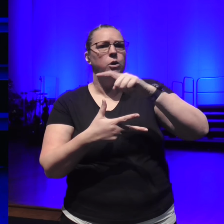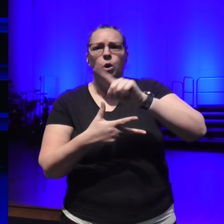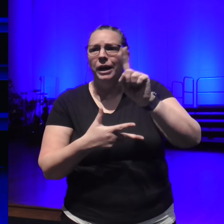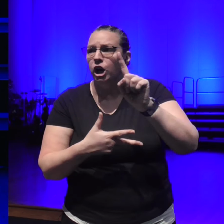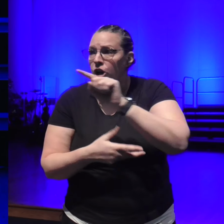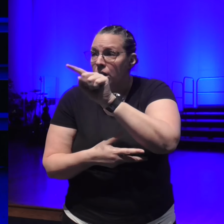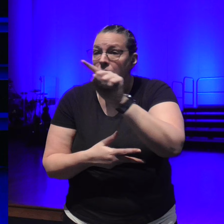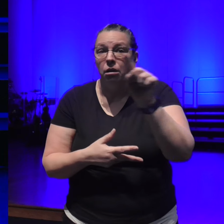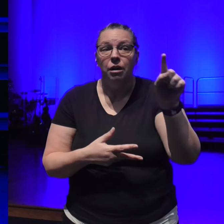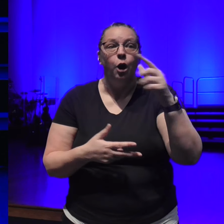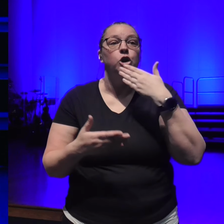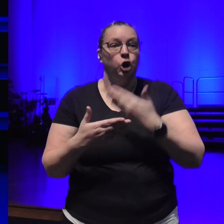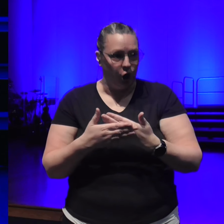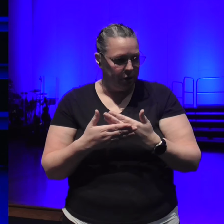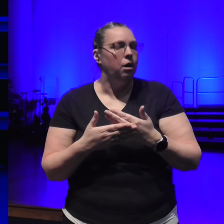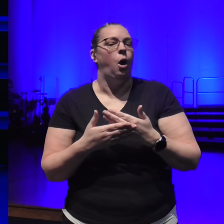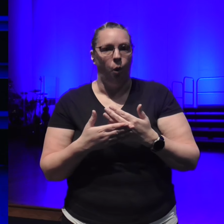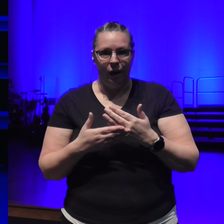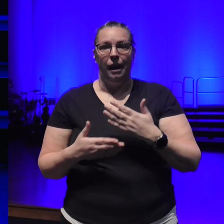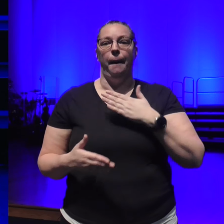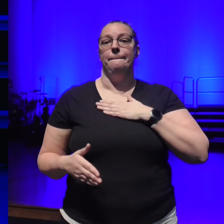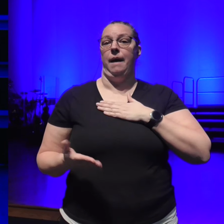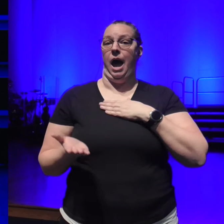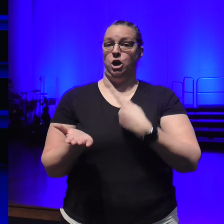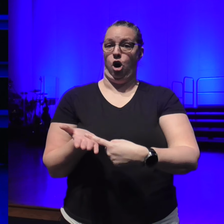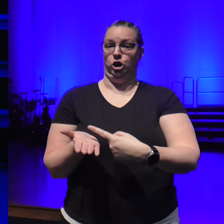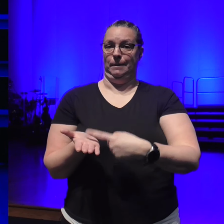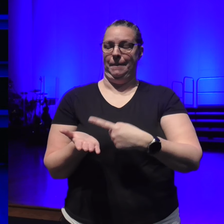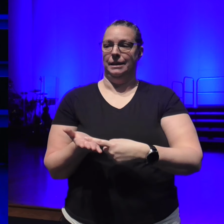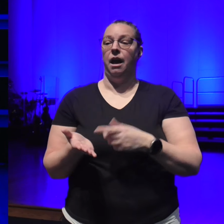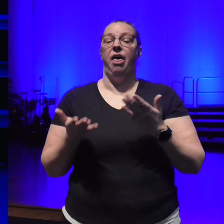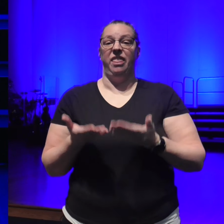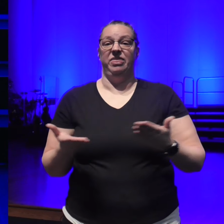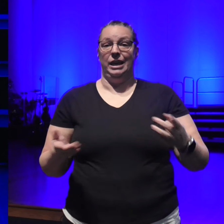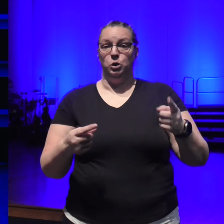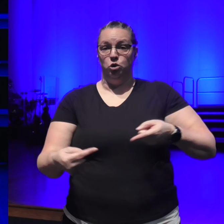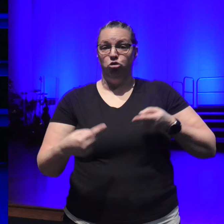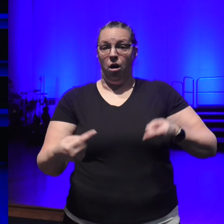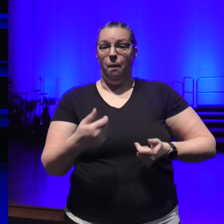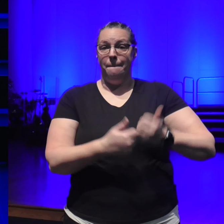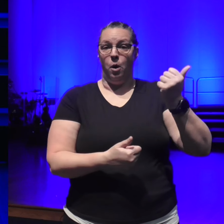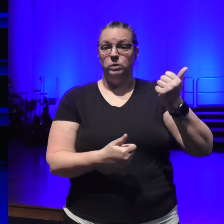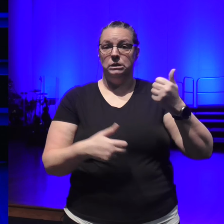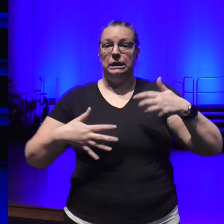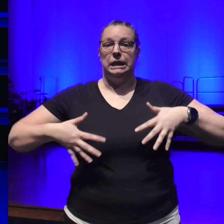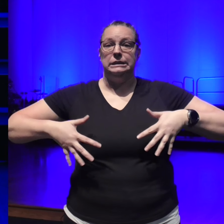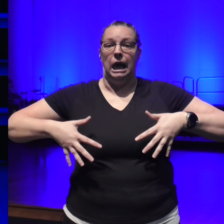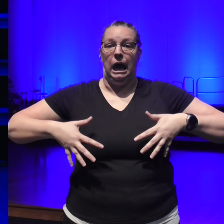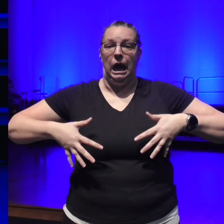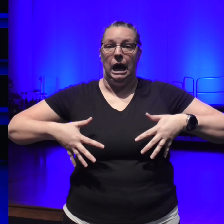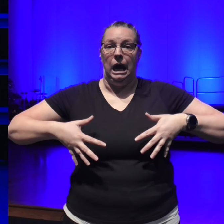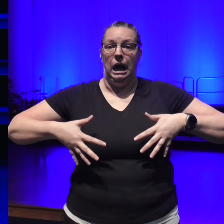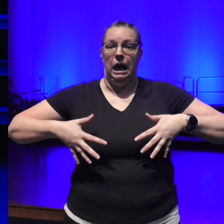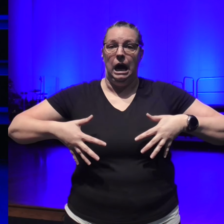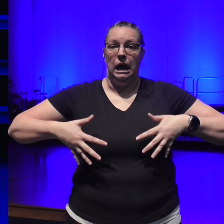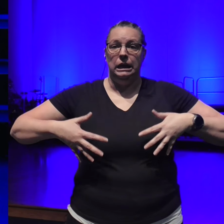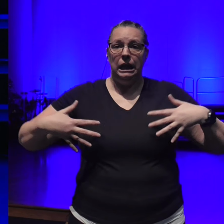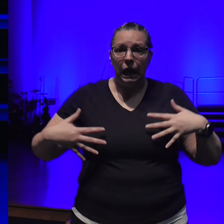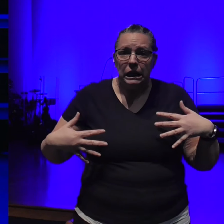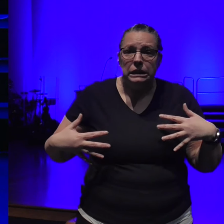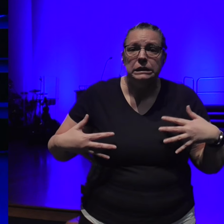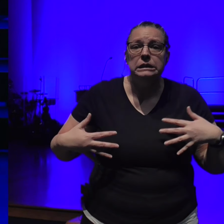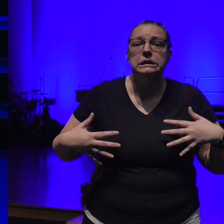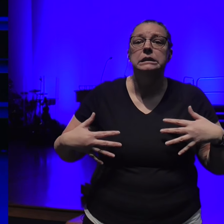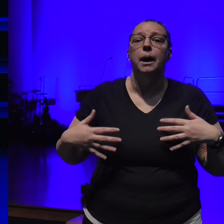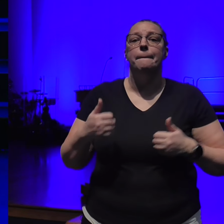Okay, good ones. My argument is that the thing you struggle most with is anxiety. That the thing that's most challenging